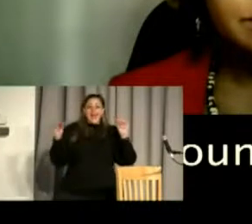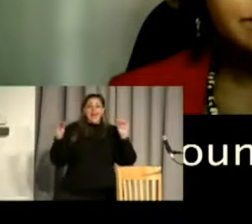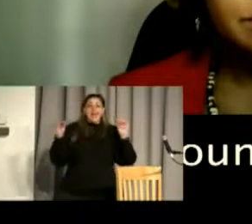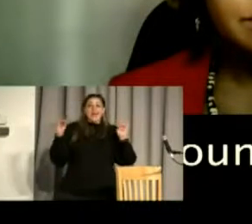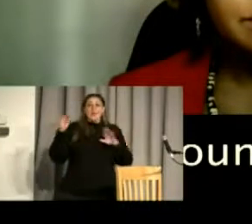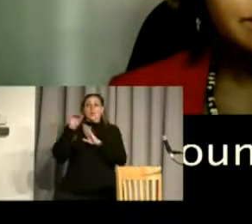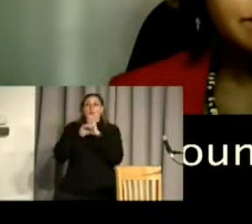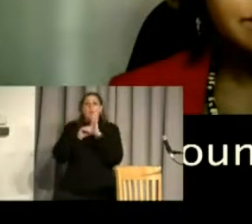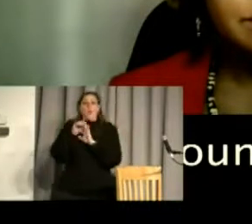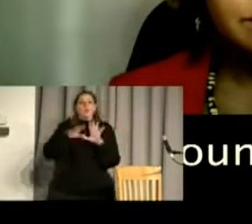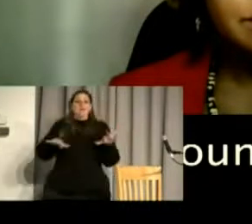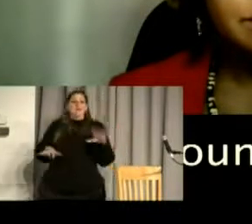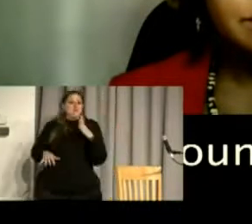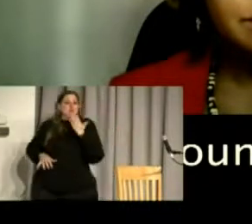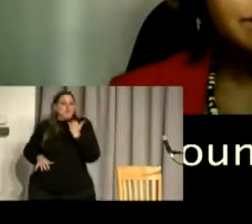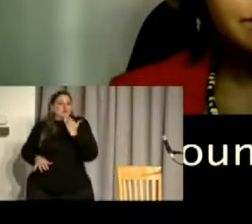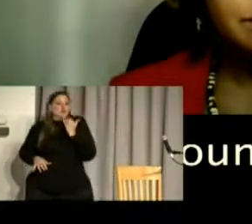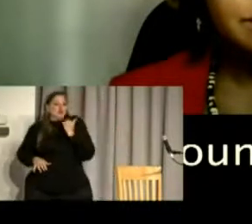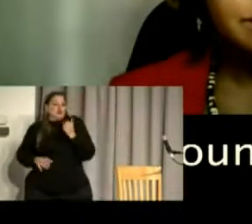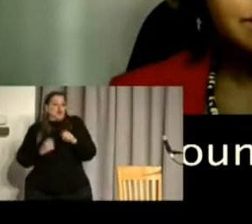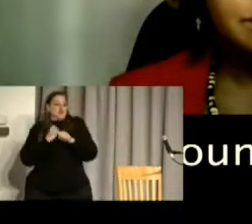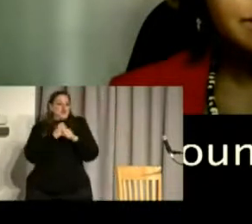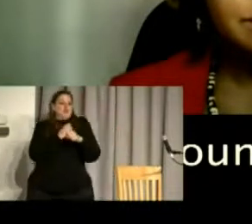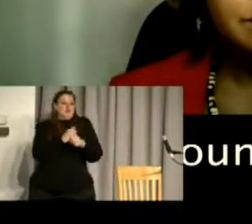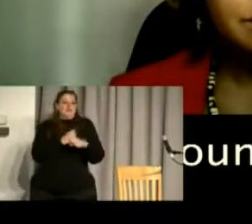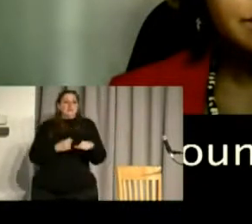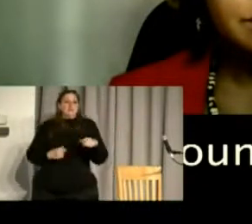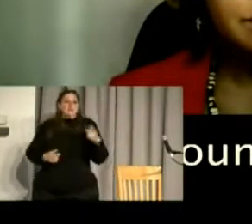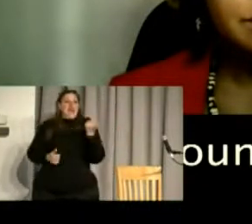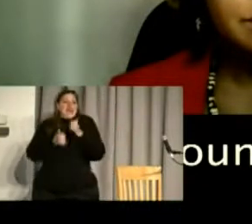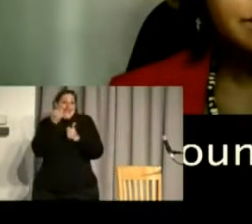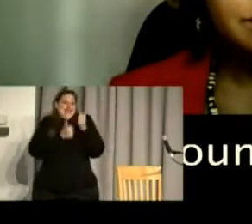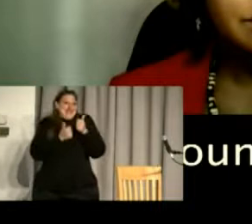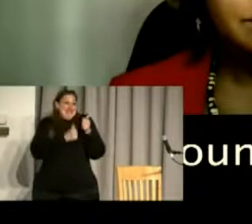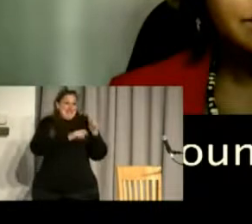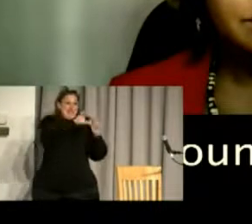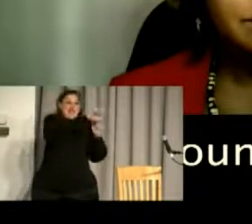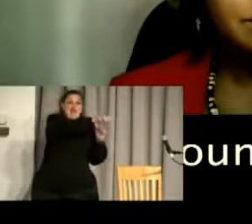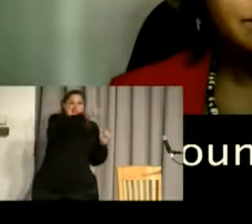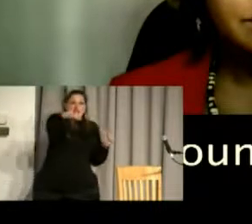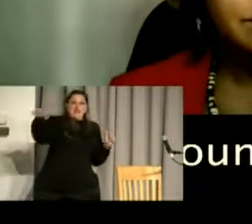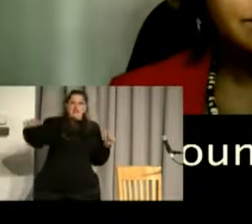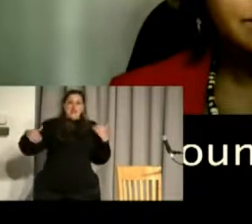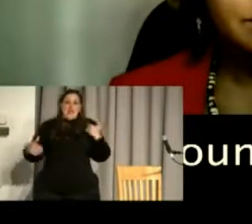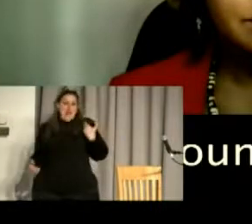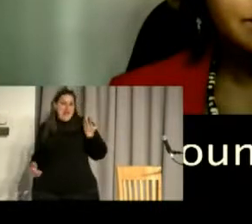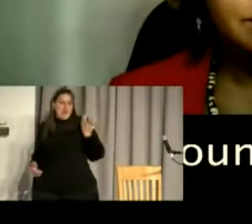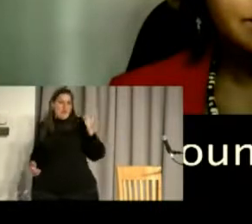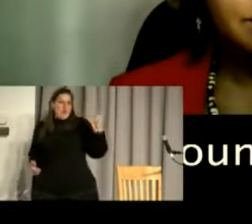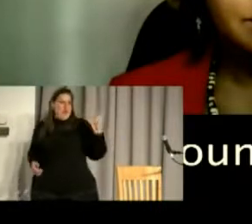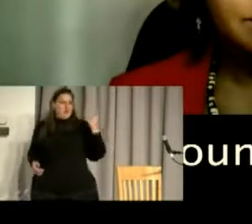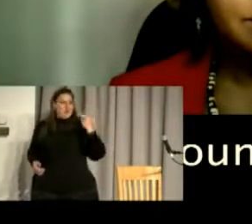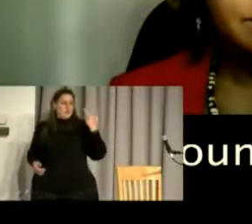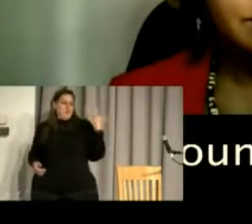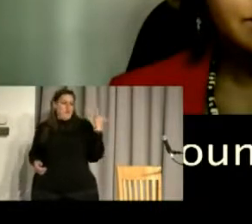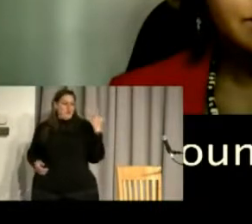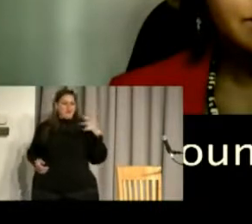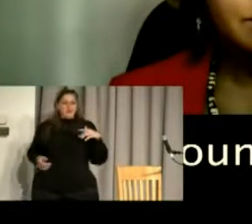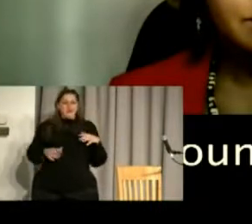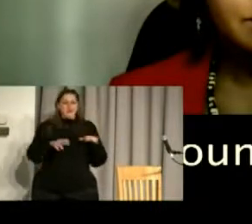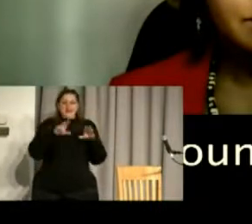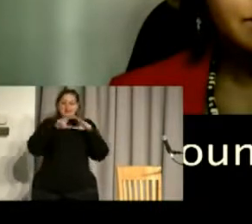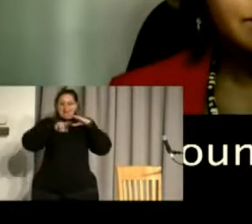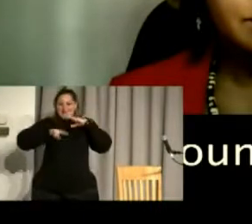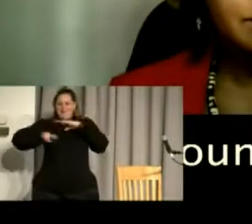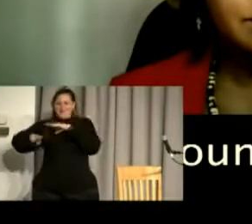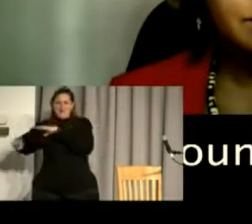Historically, each plantation had at least 1 and as many as 3 cemeteries for its enslaved population. As such, there are hundreds,